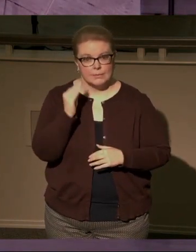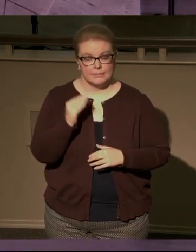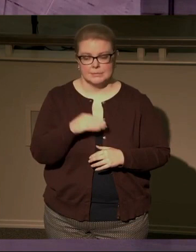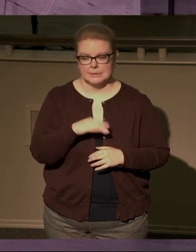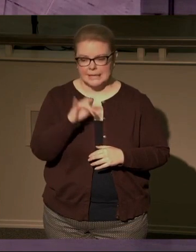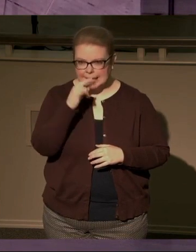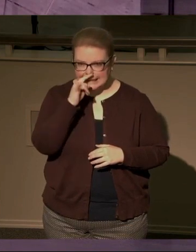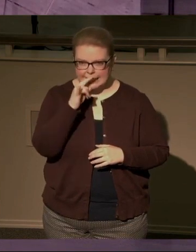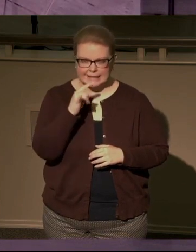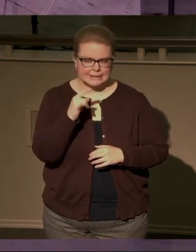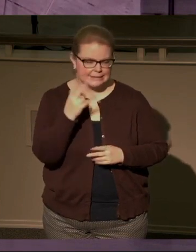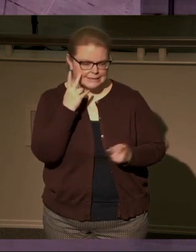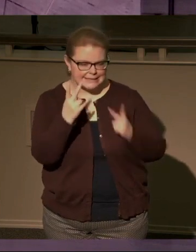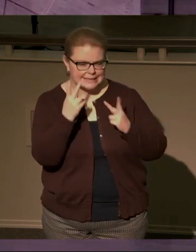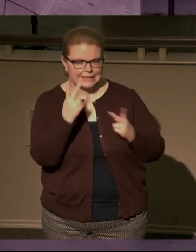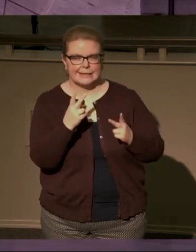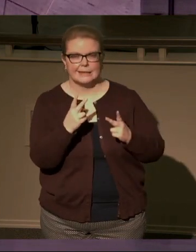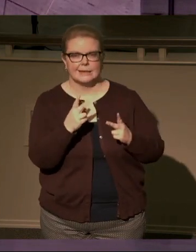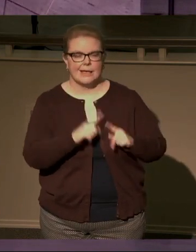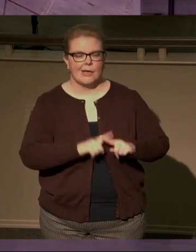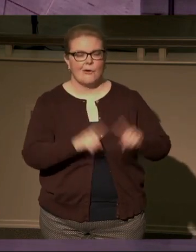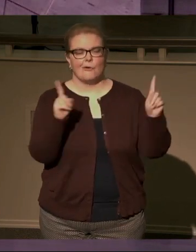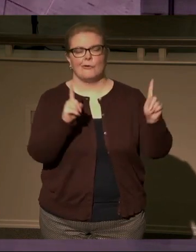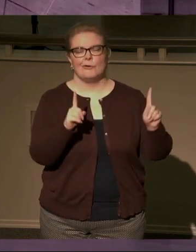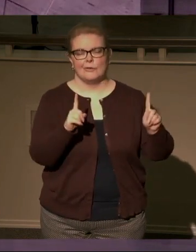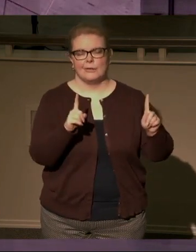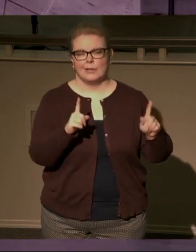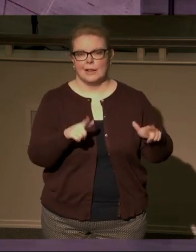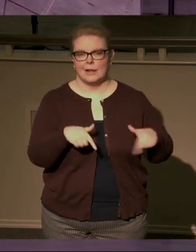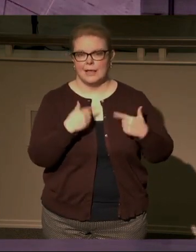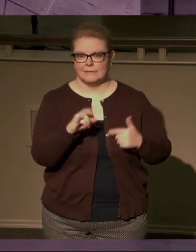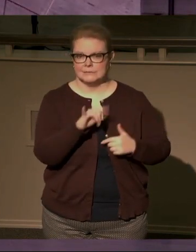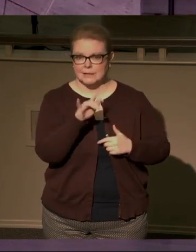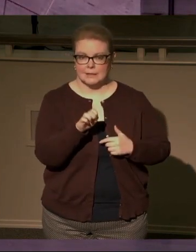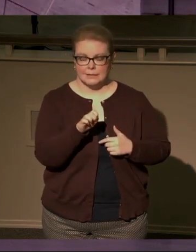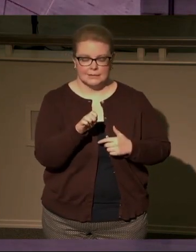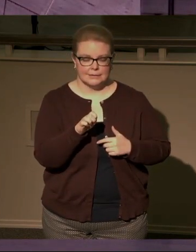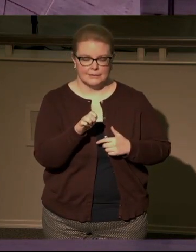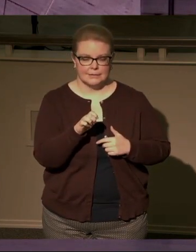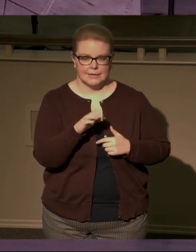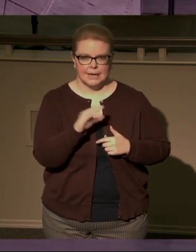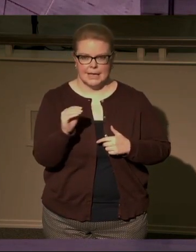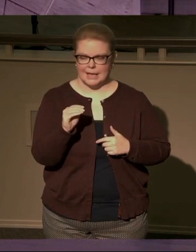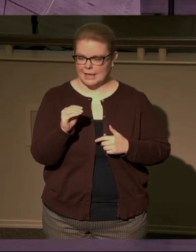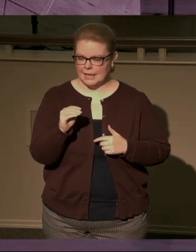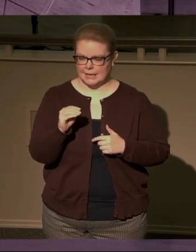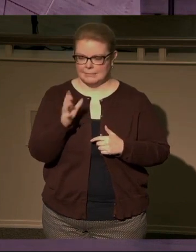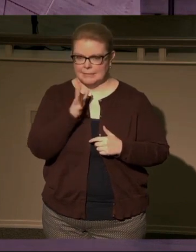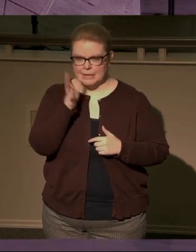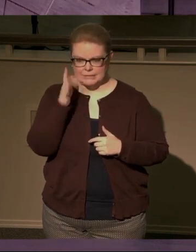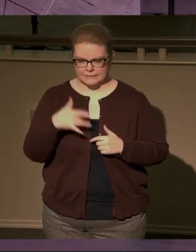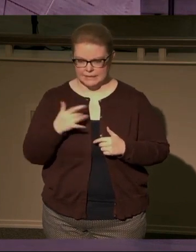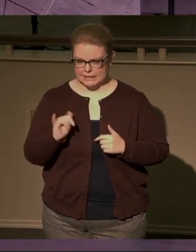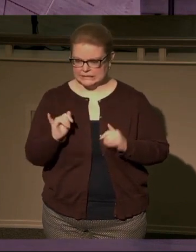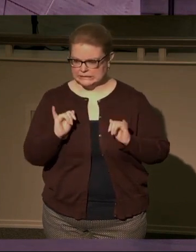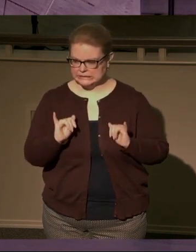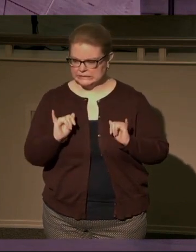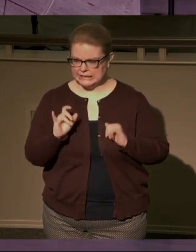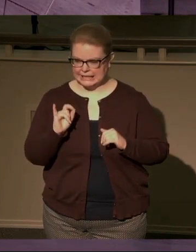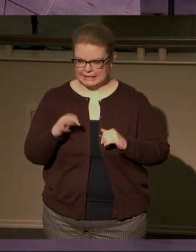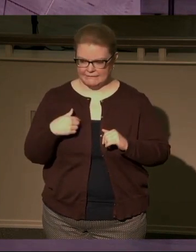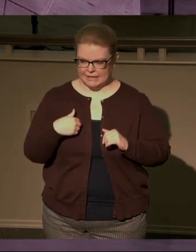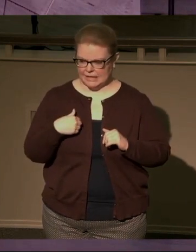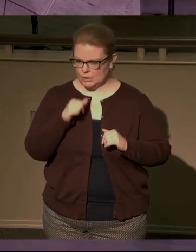alt lifestyle, as we used to call it, and they're putting parents in a spot where they feel like they're going to lose relationship with their